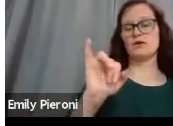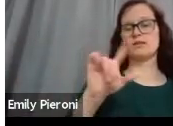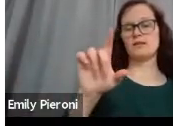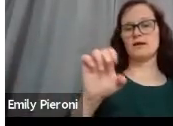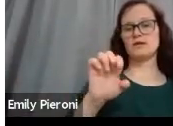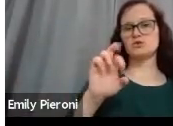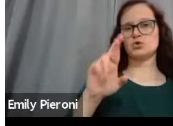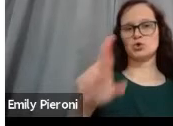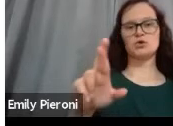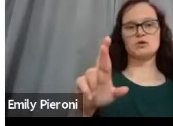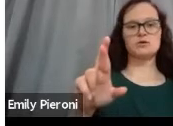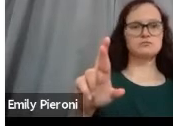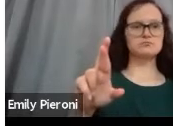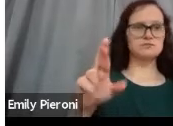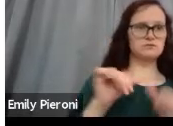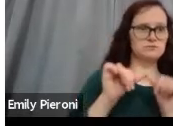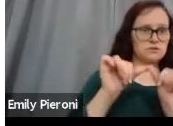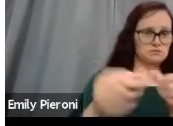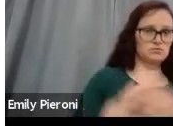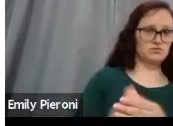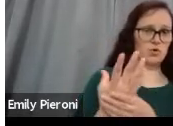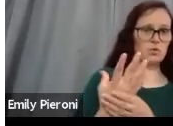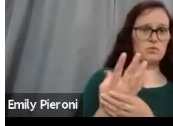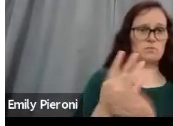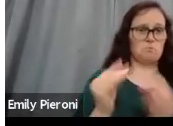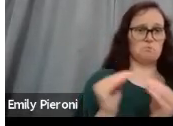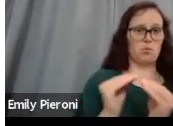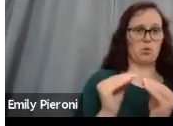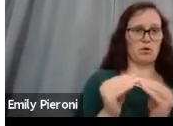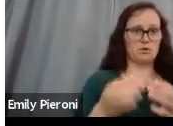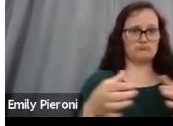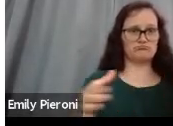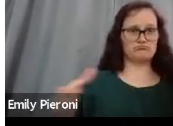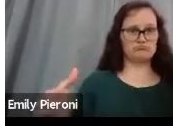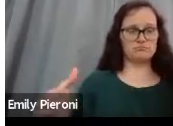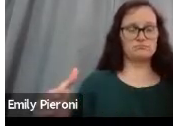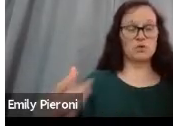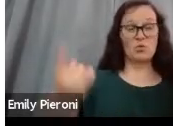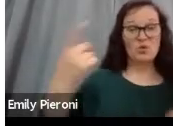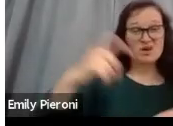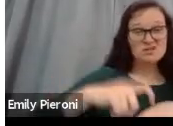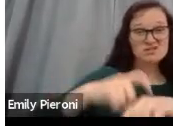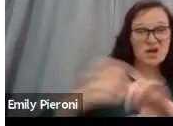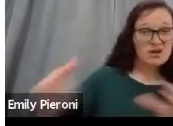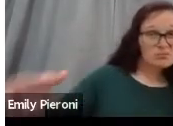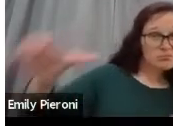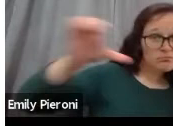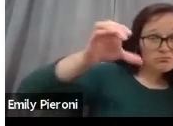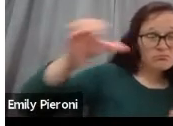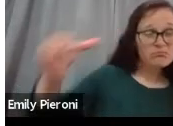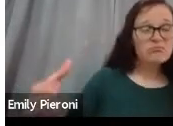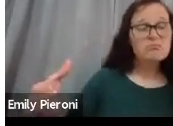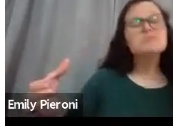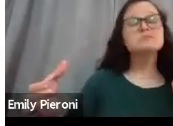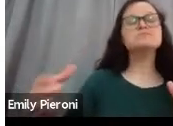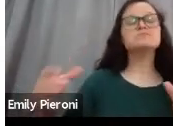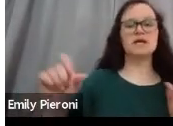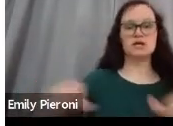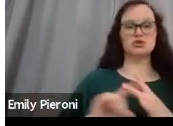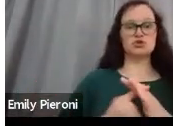growing more productively. A one-time application will give a kickstart, though, to